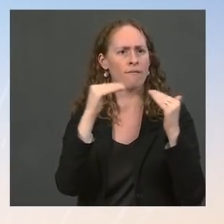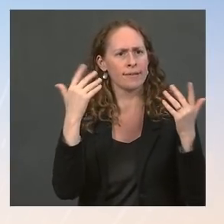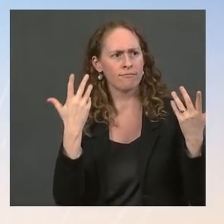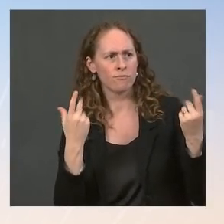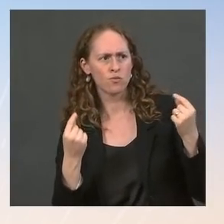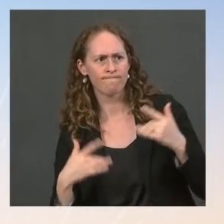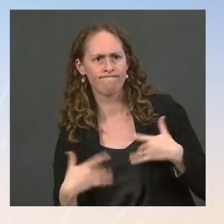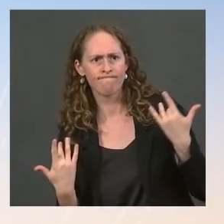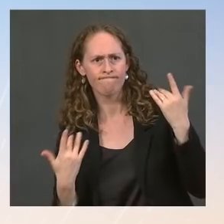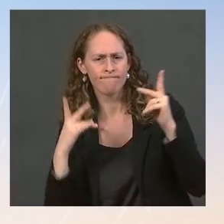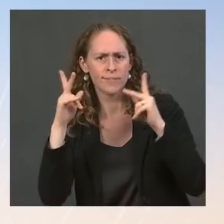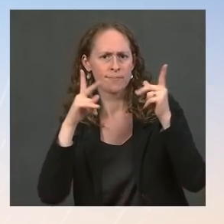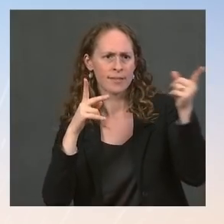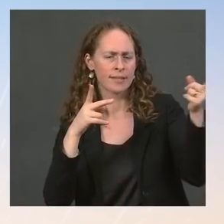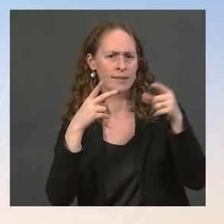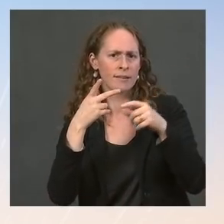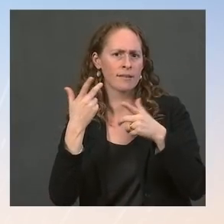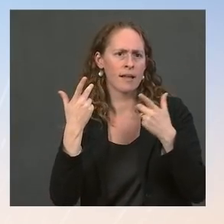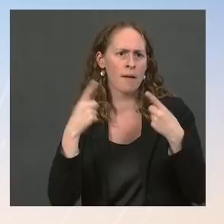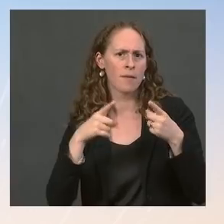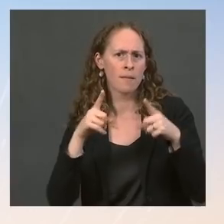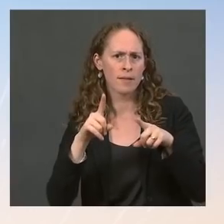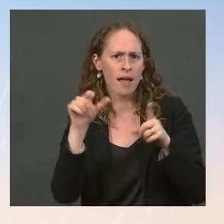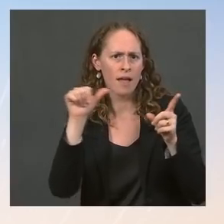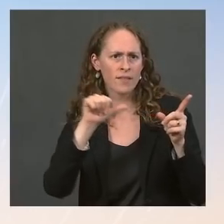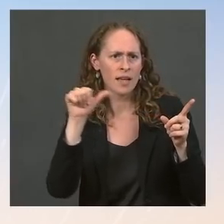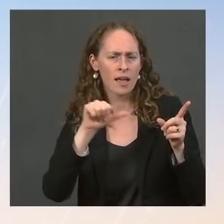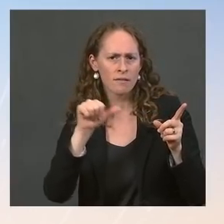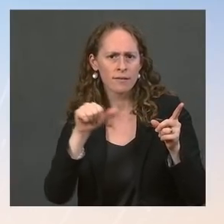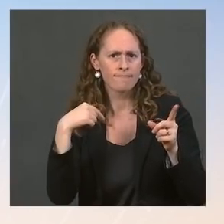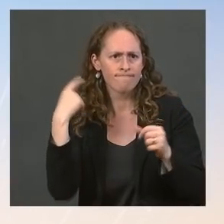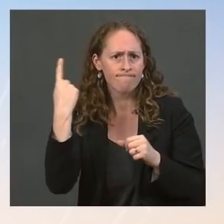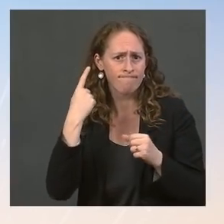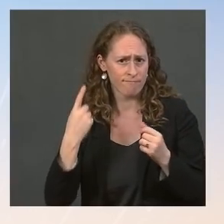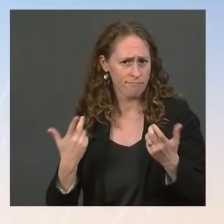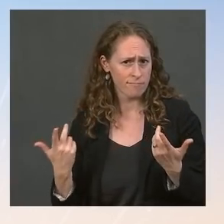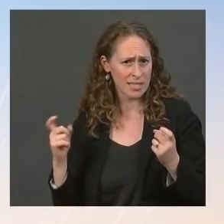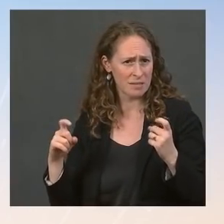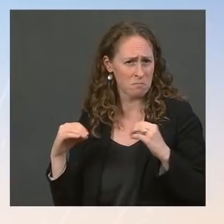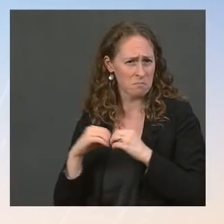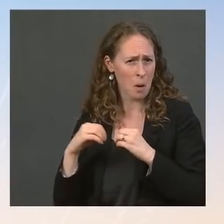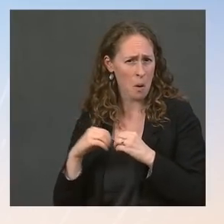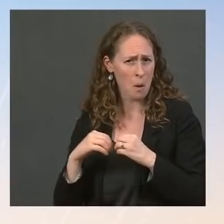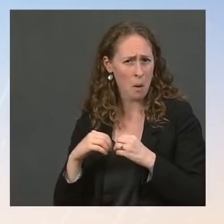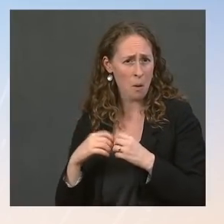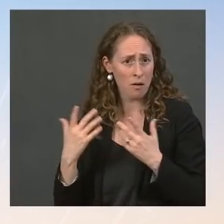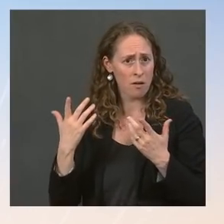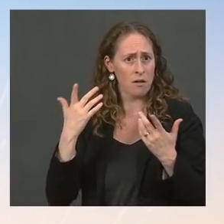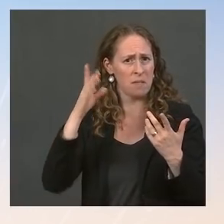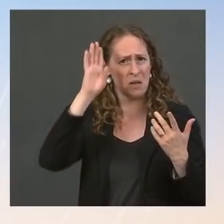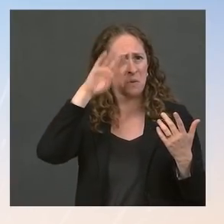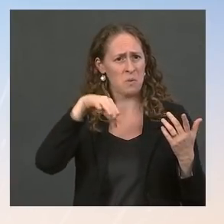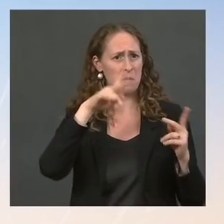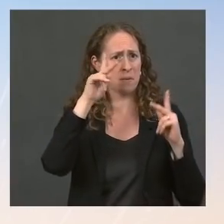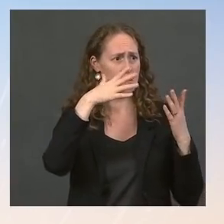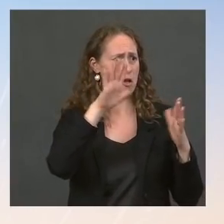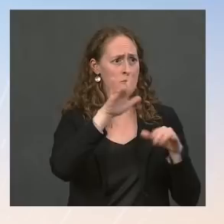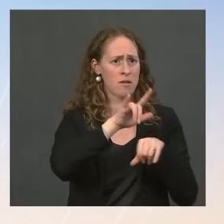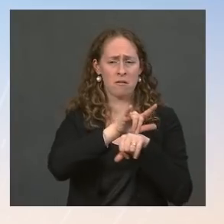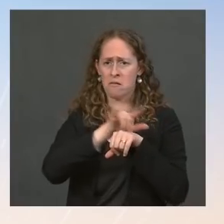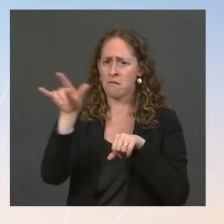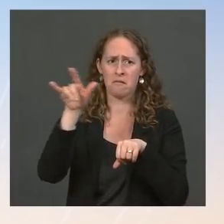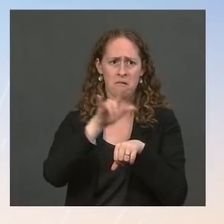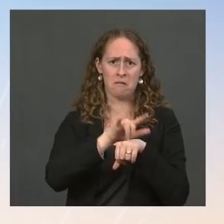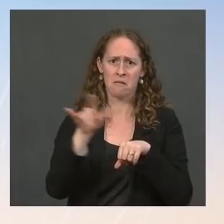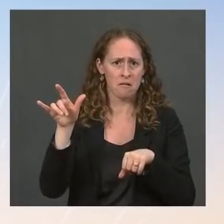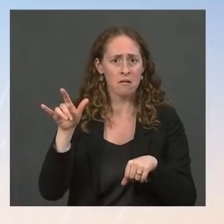request is that, there's more to be done than just resettling Americans, and that the White House still has unfinished business or maybe hasn't done it